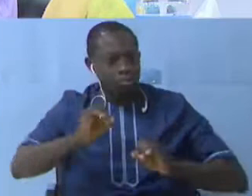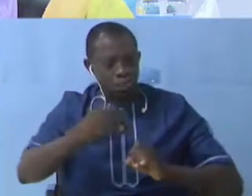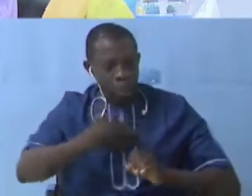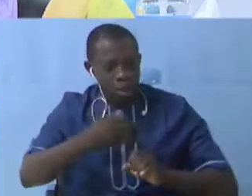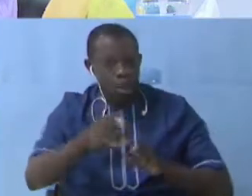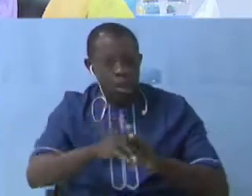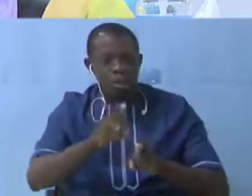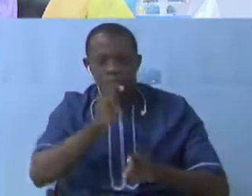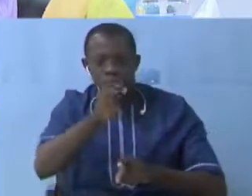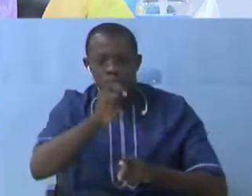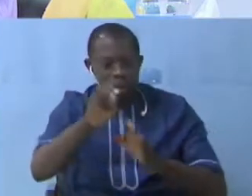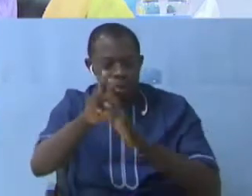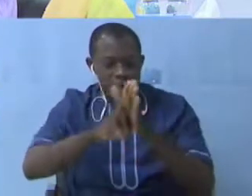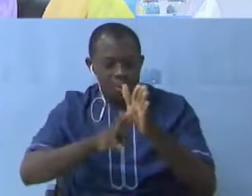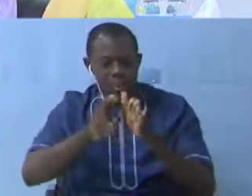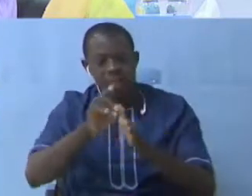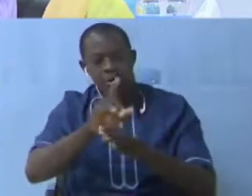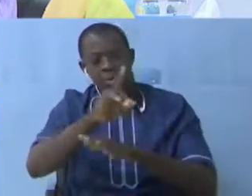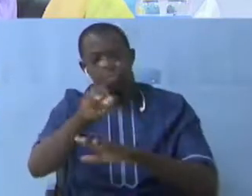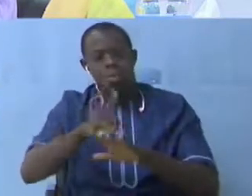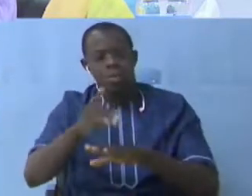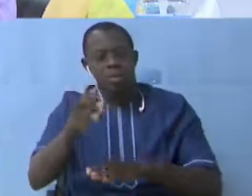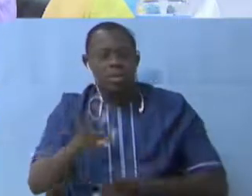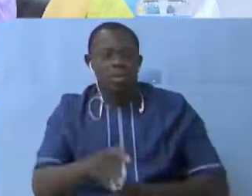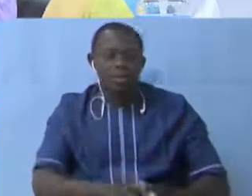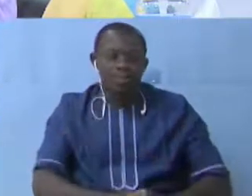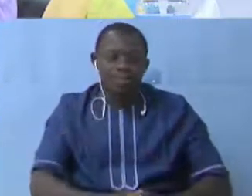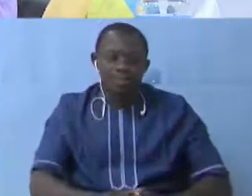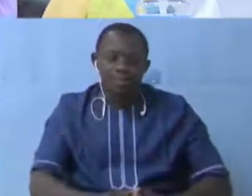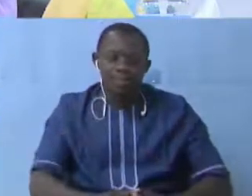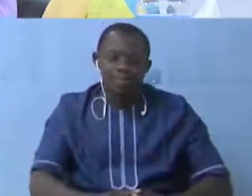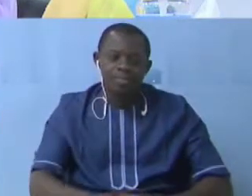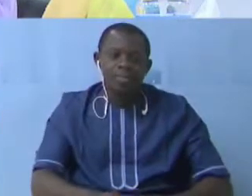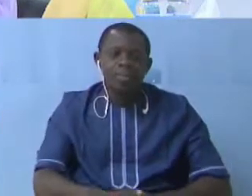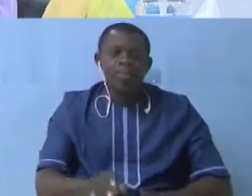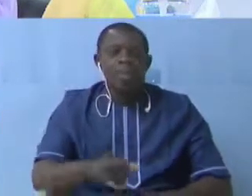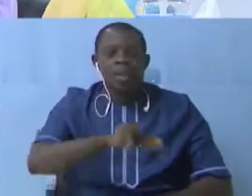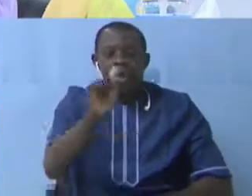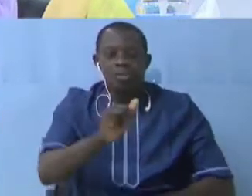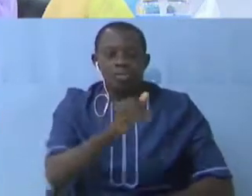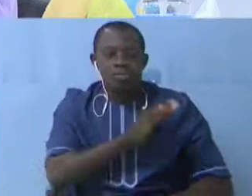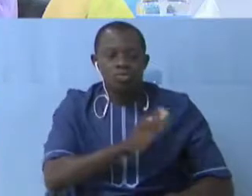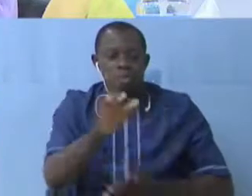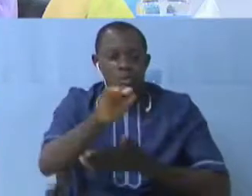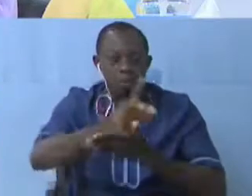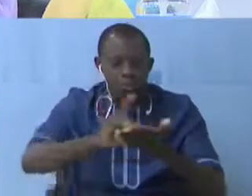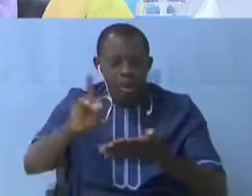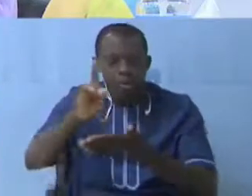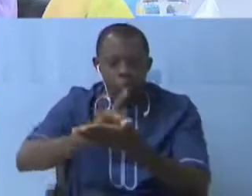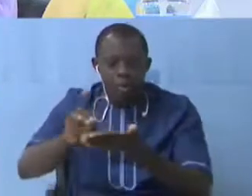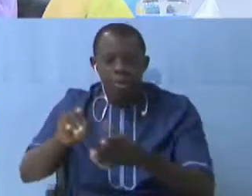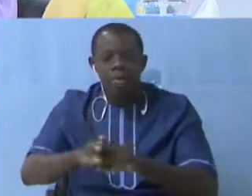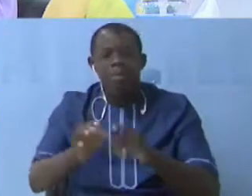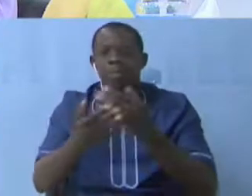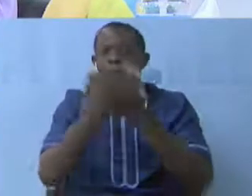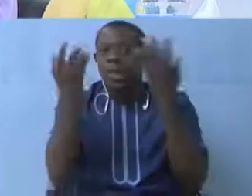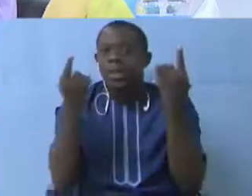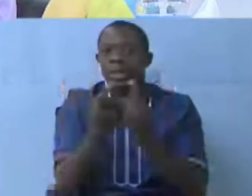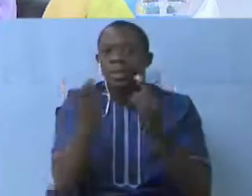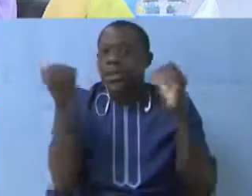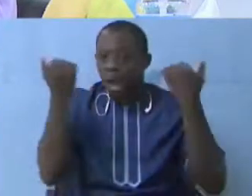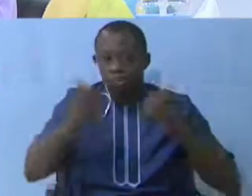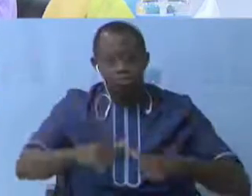daal dëppwut ak taxawutalul boppam. And provided for many sanctions that were